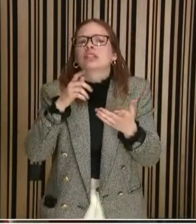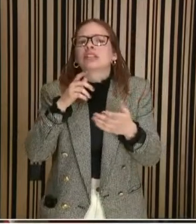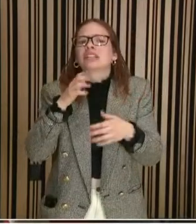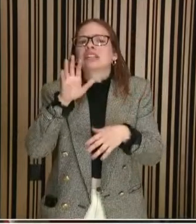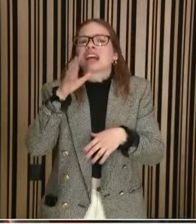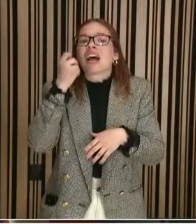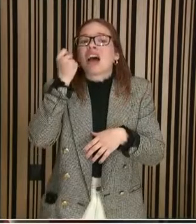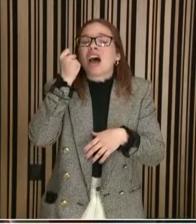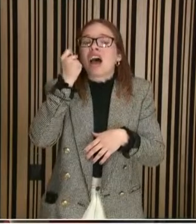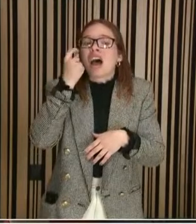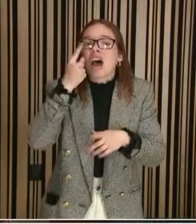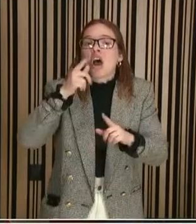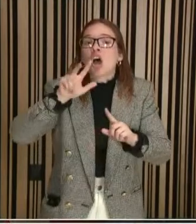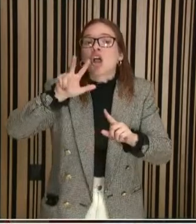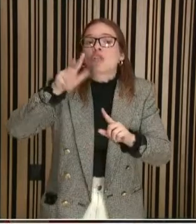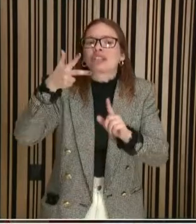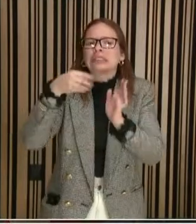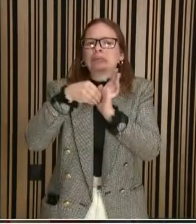the management of the service.